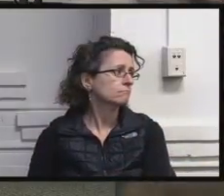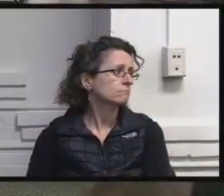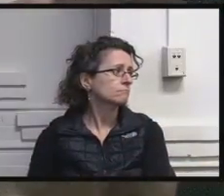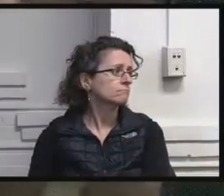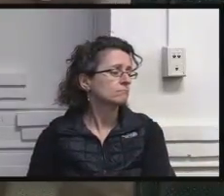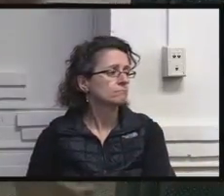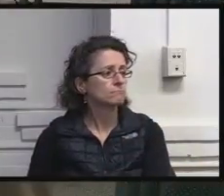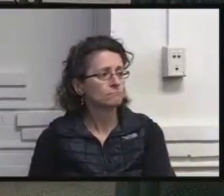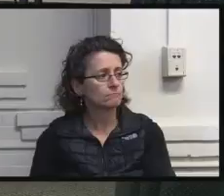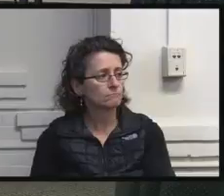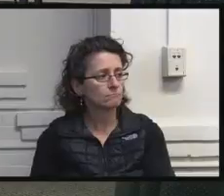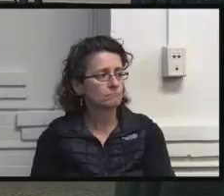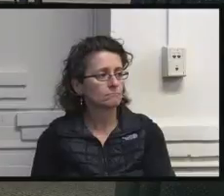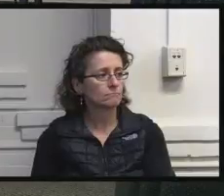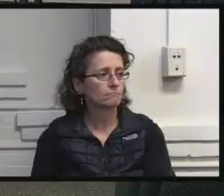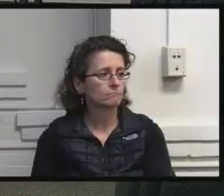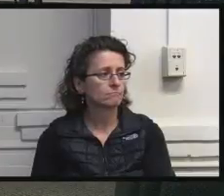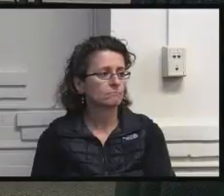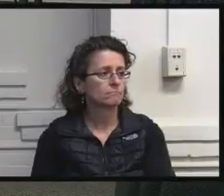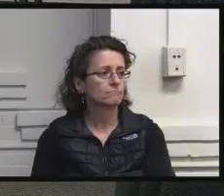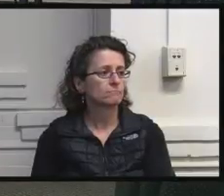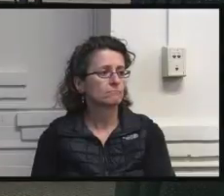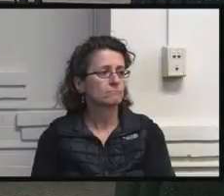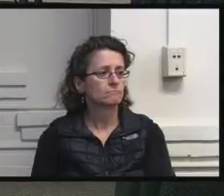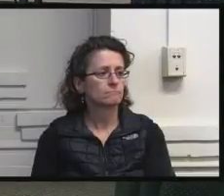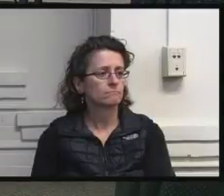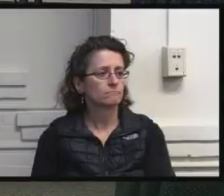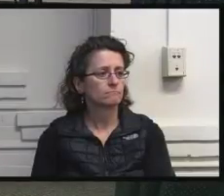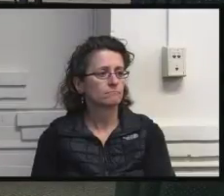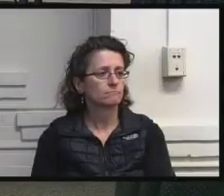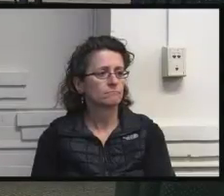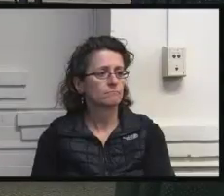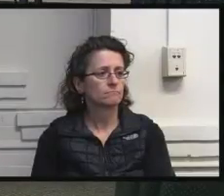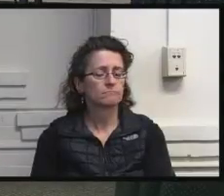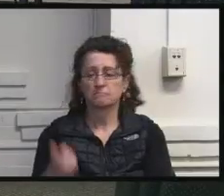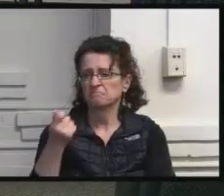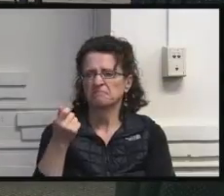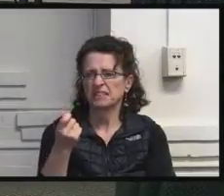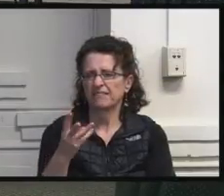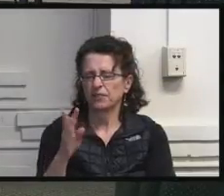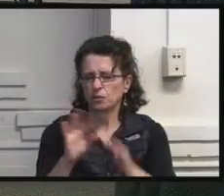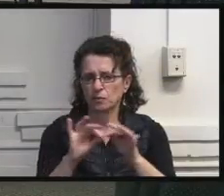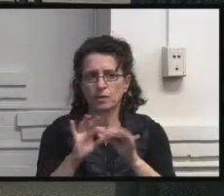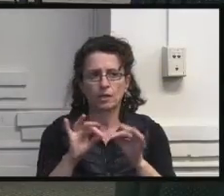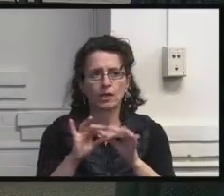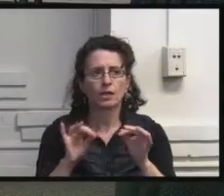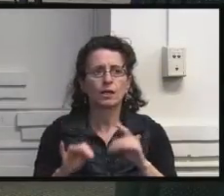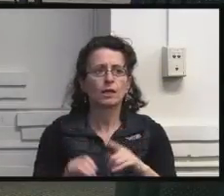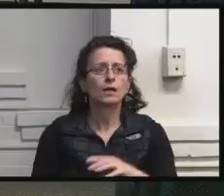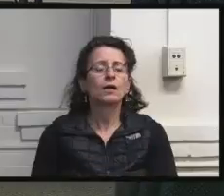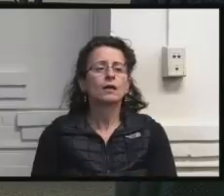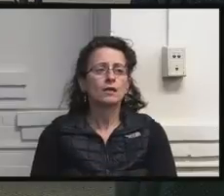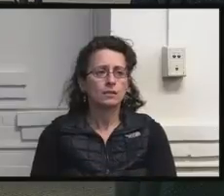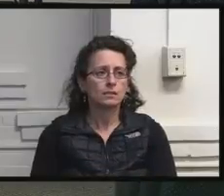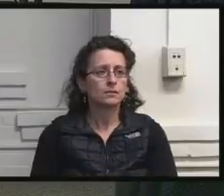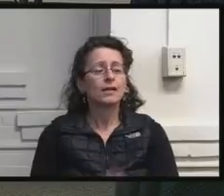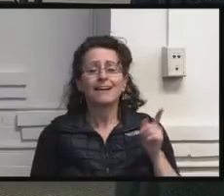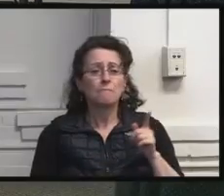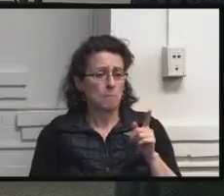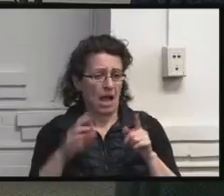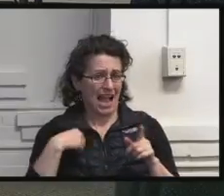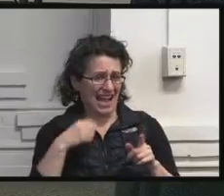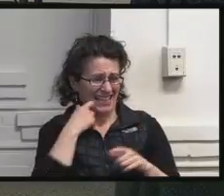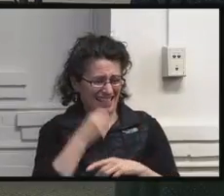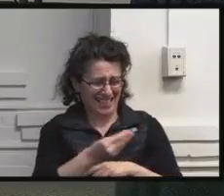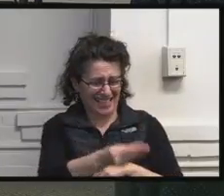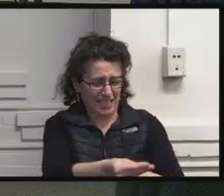So just a couple follow-up items, like Jonathan said. There is a letter. You don't need to use that one necessarily. You can use your own, but we do like